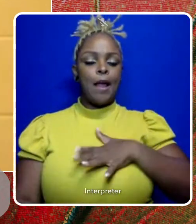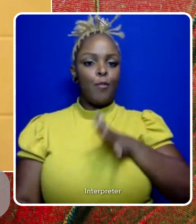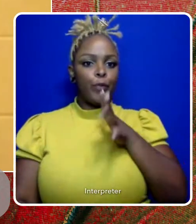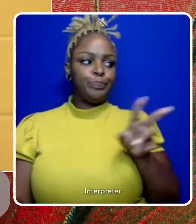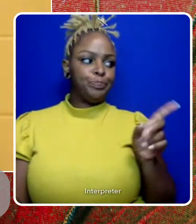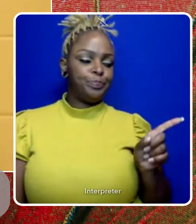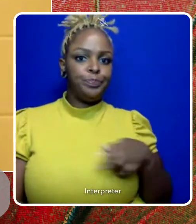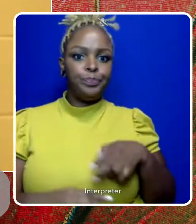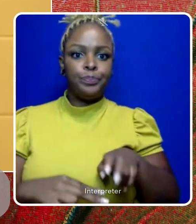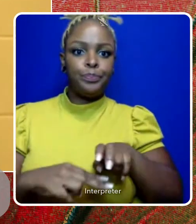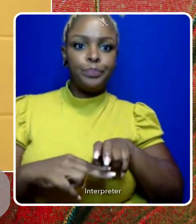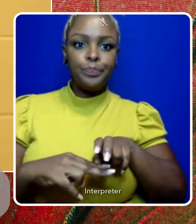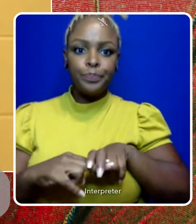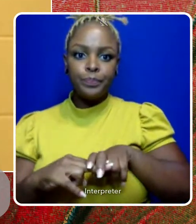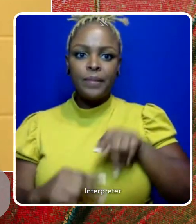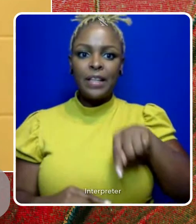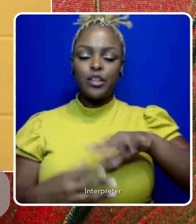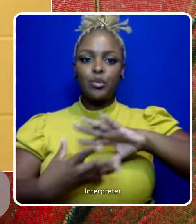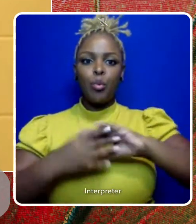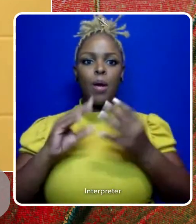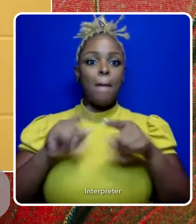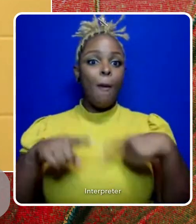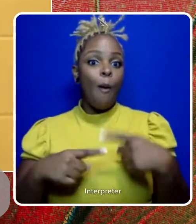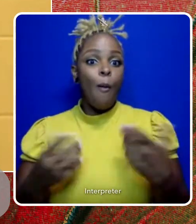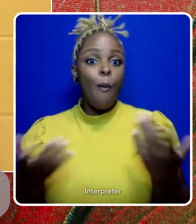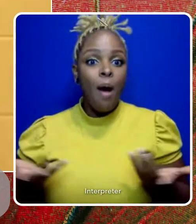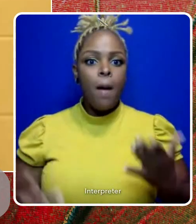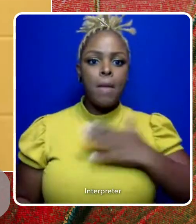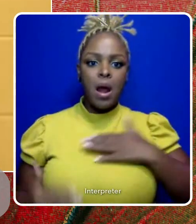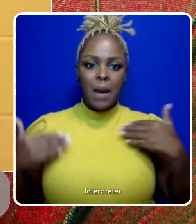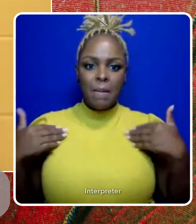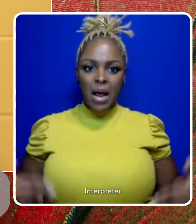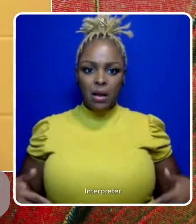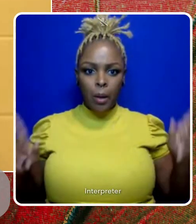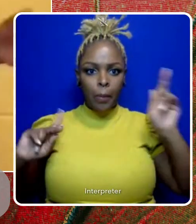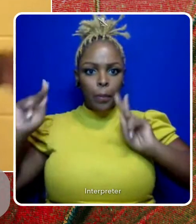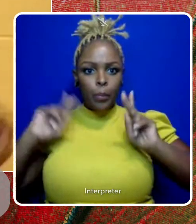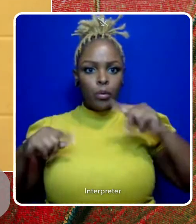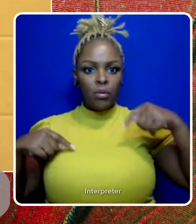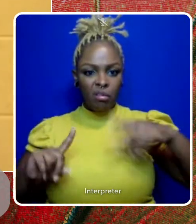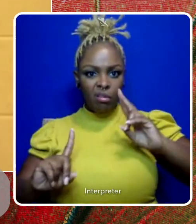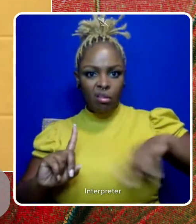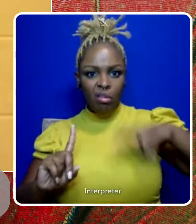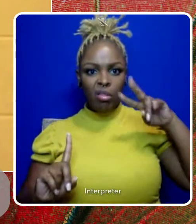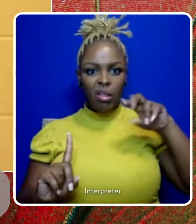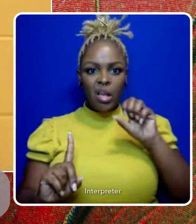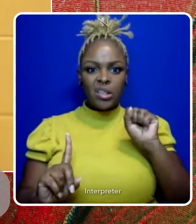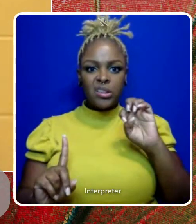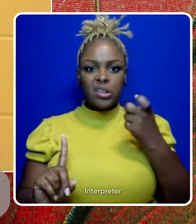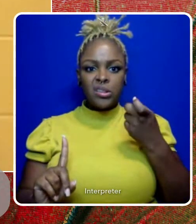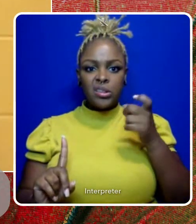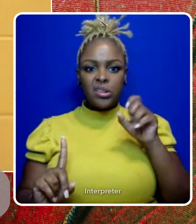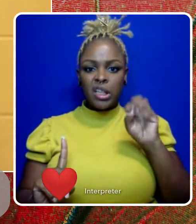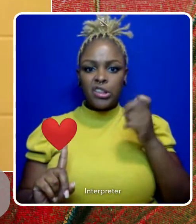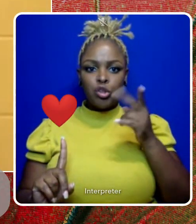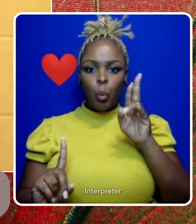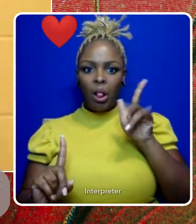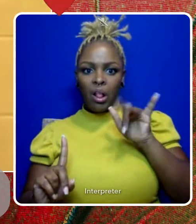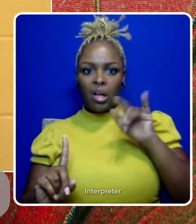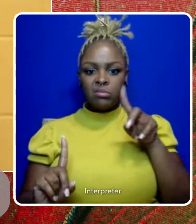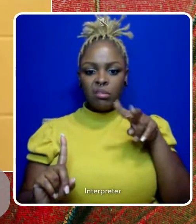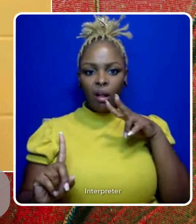already sexualized body. To short skirts in church services. To mint gum on Sundays. Ode to sitting like